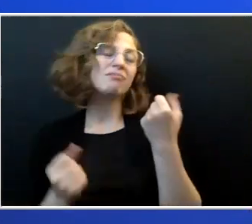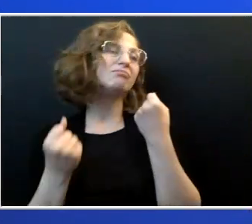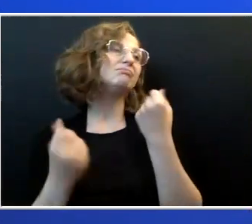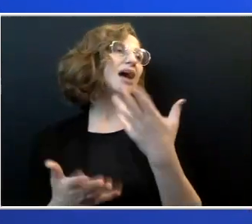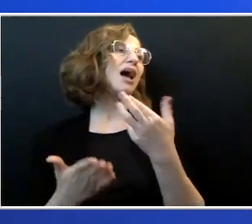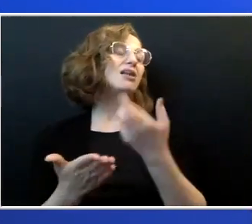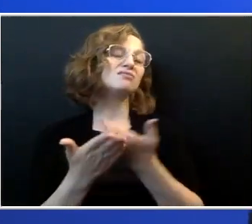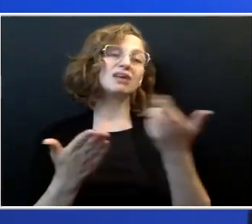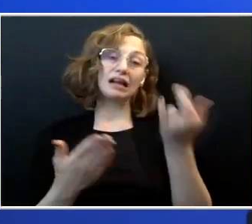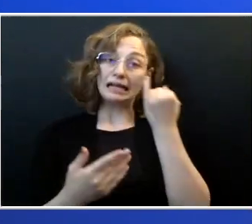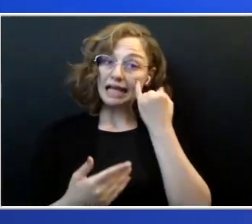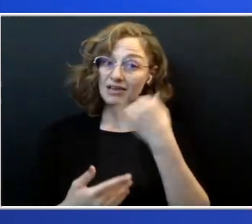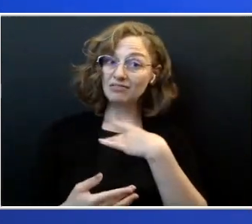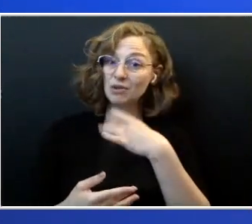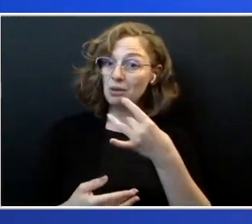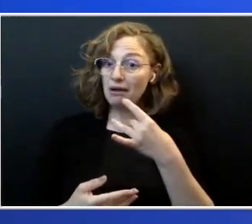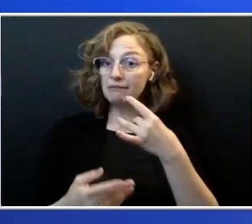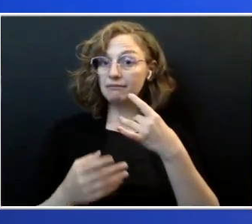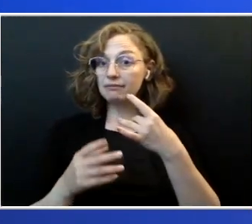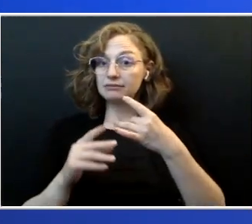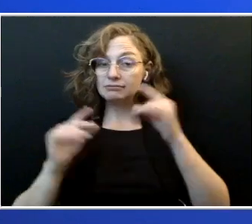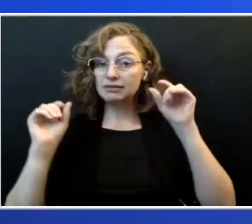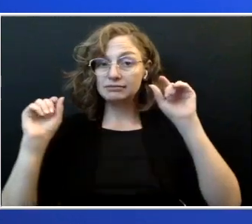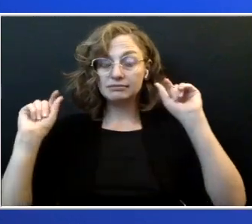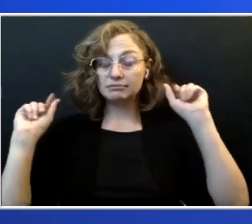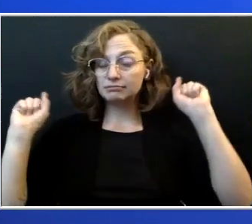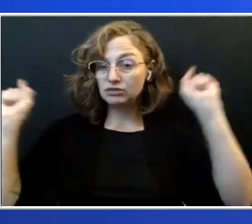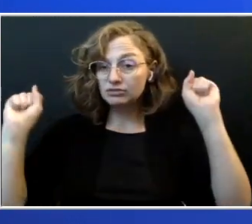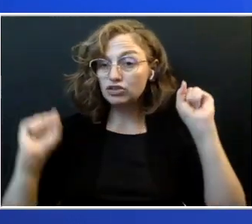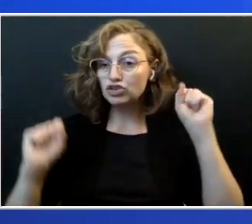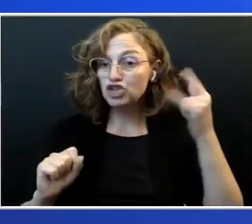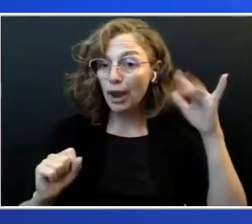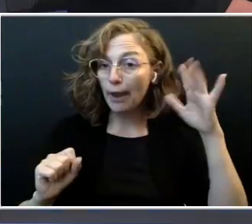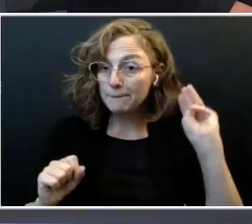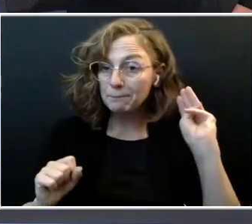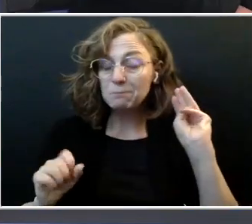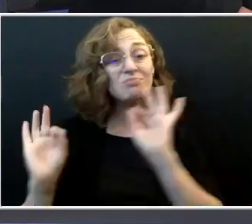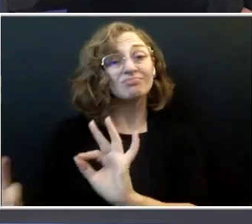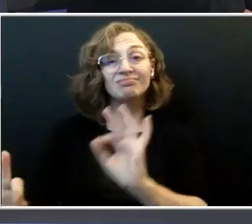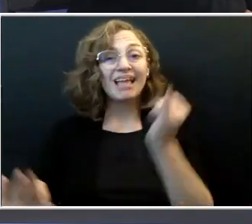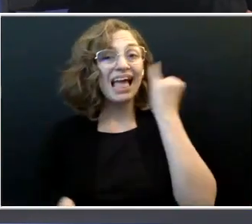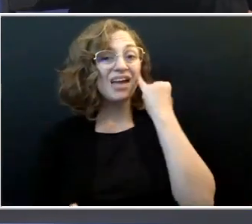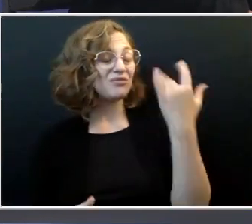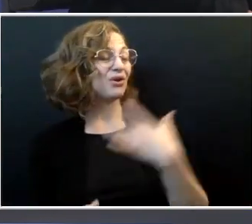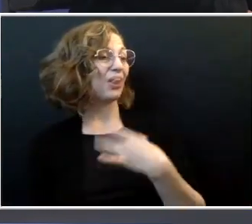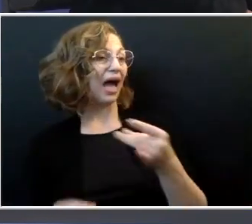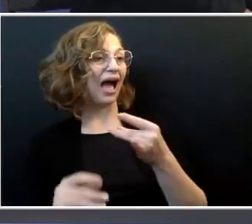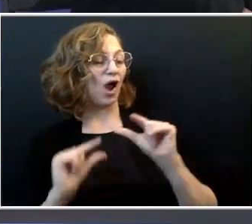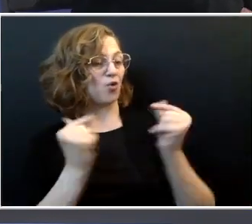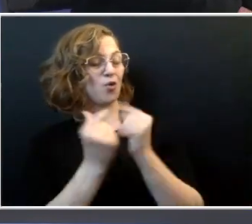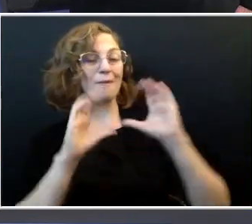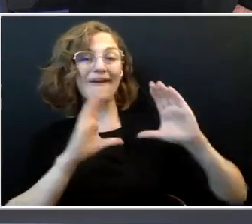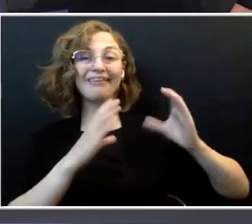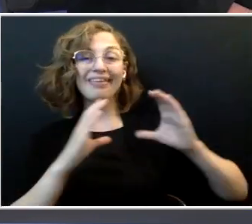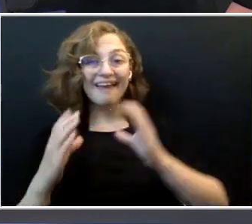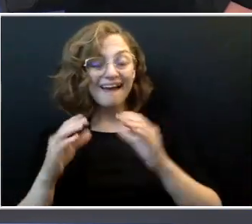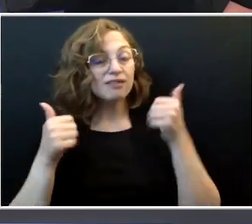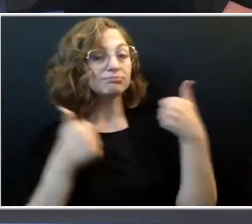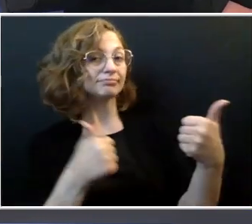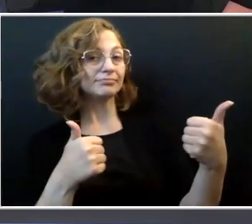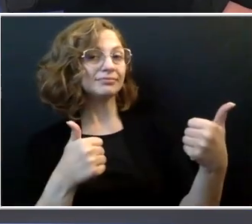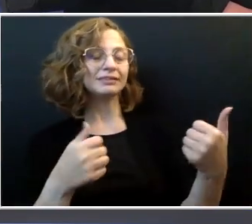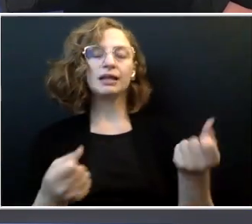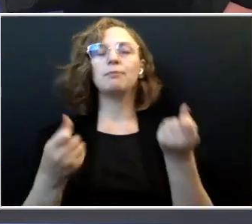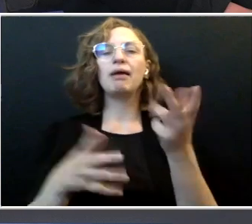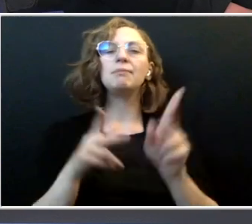people in group classes, that's also an option. It's all here. You got lots of options. Now, a lot of people want to lose weight, and they're hoping with exercise that makes a difference. That's